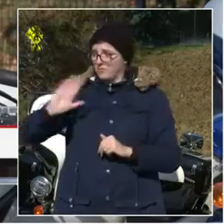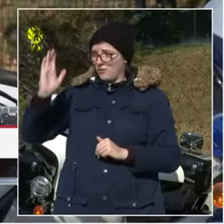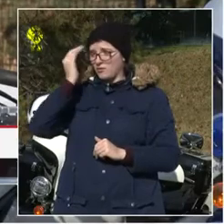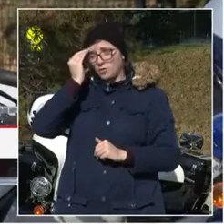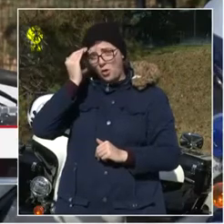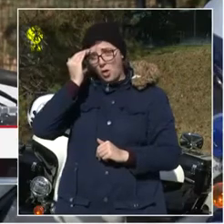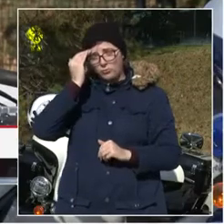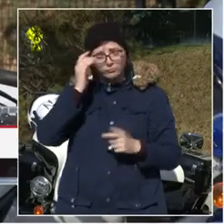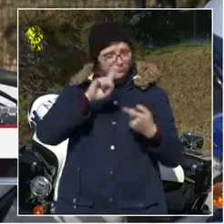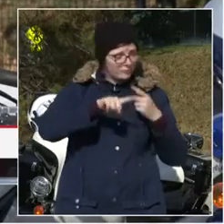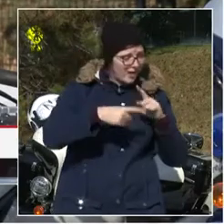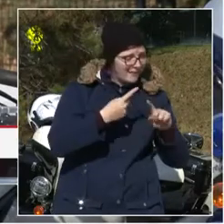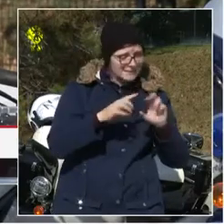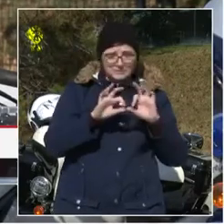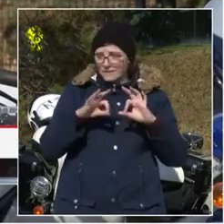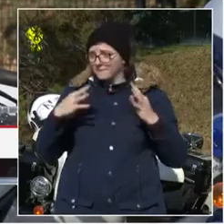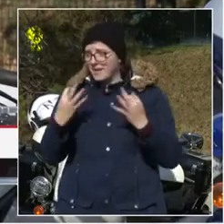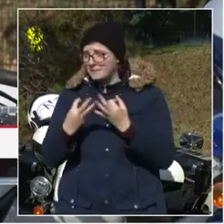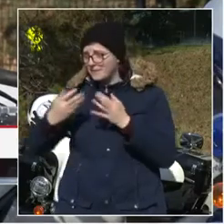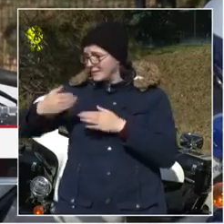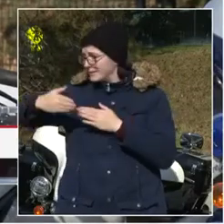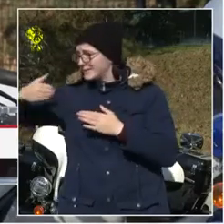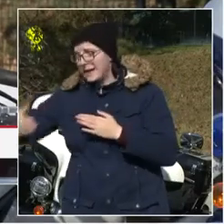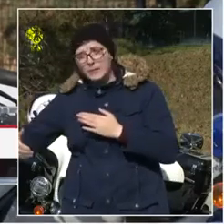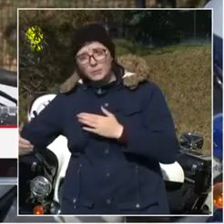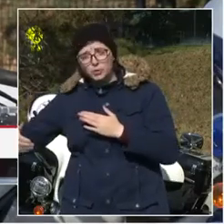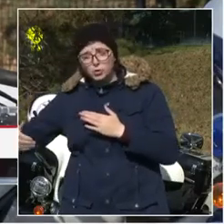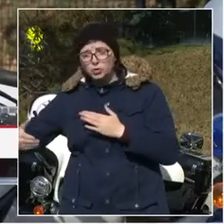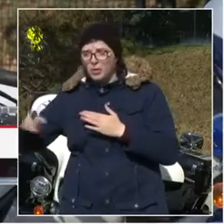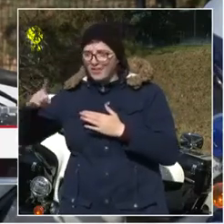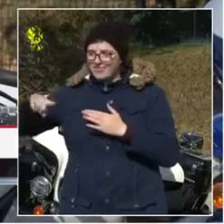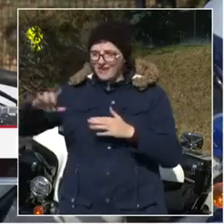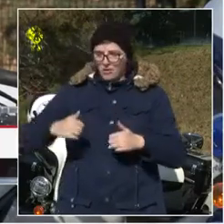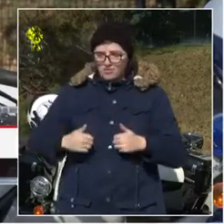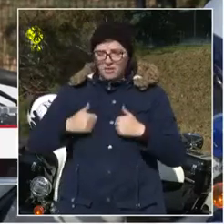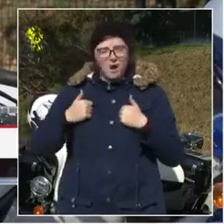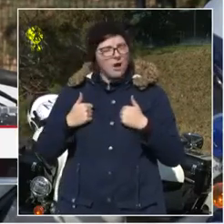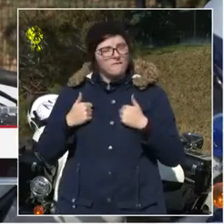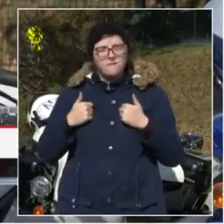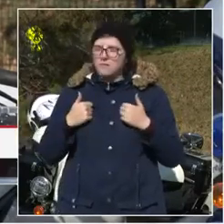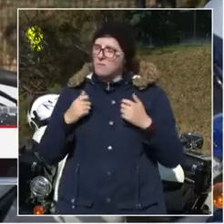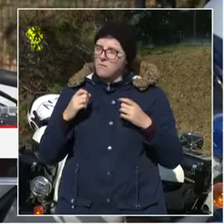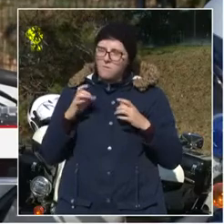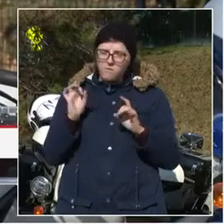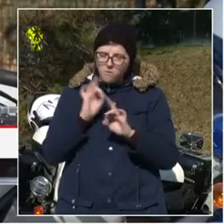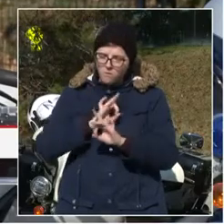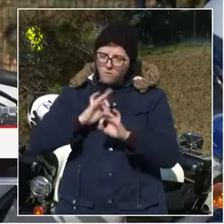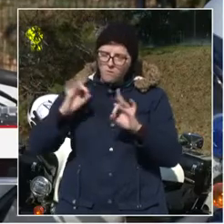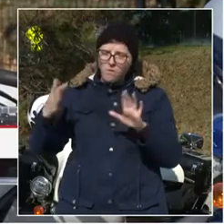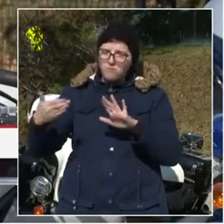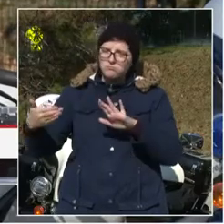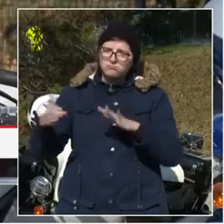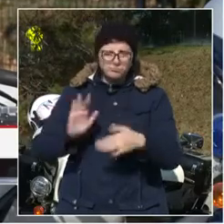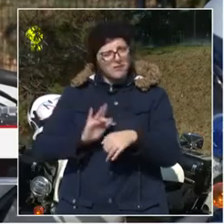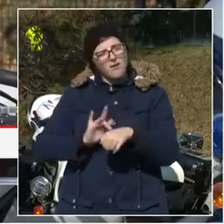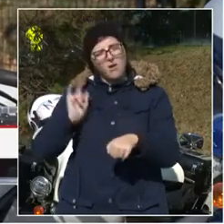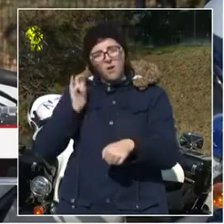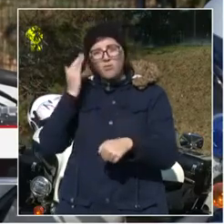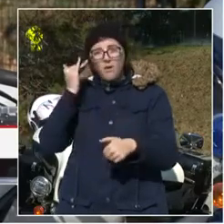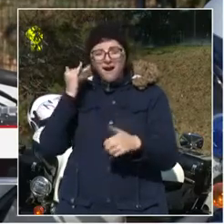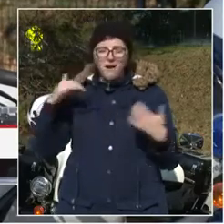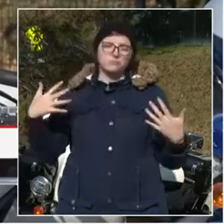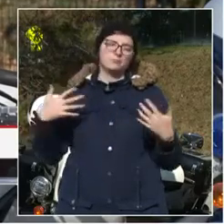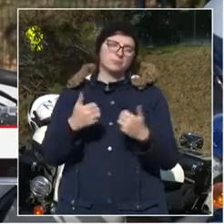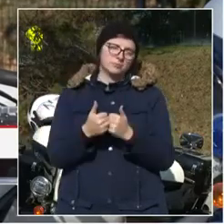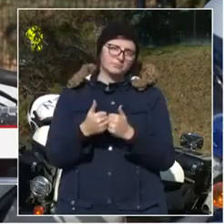friends, family members, neighbors, whose life needlessly ended far, far too soon because of a